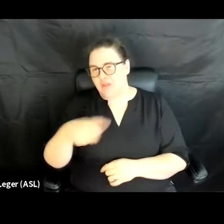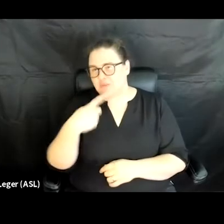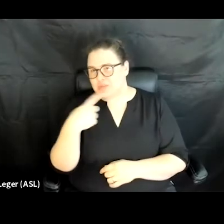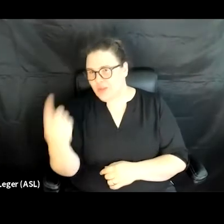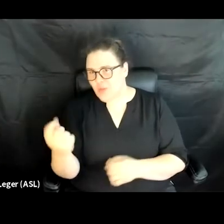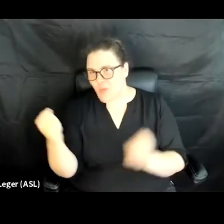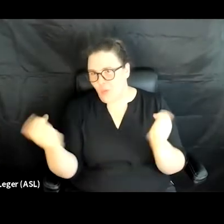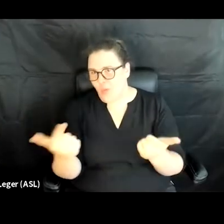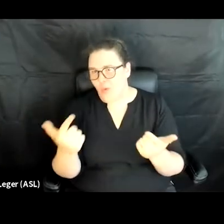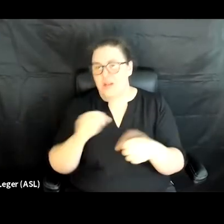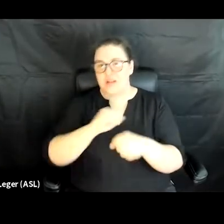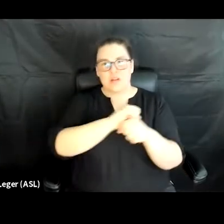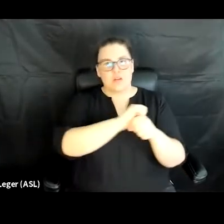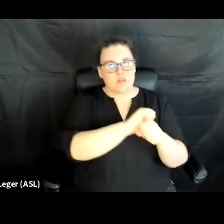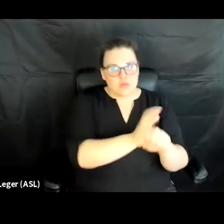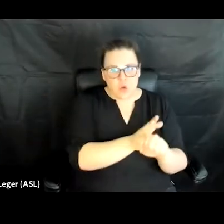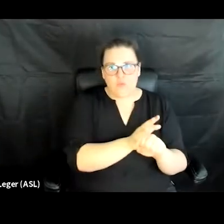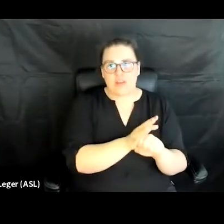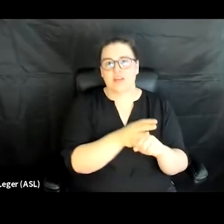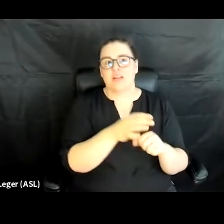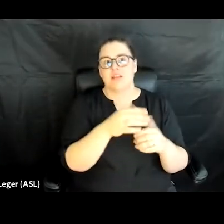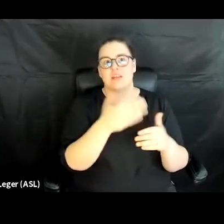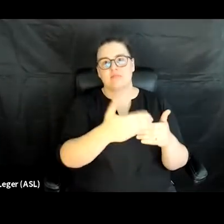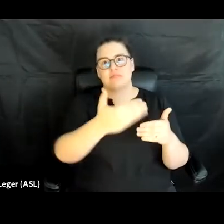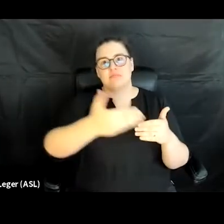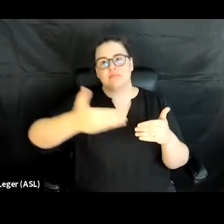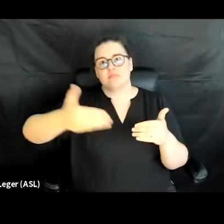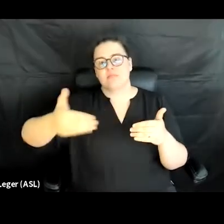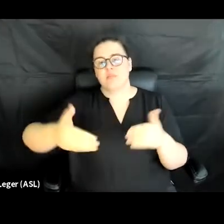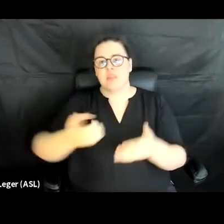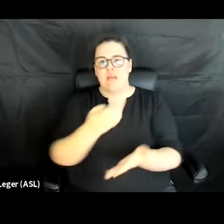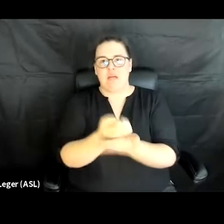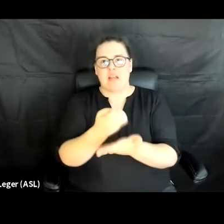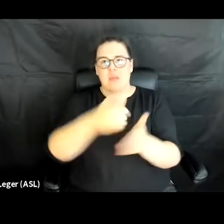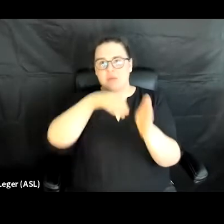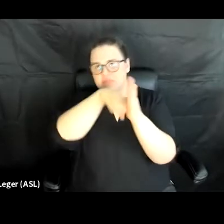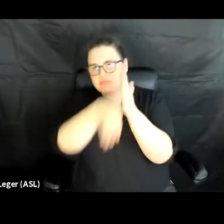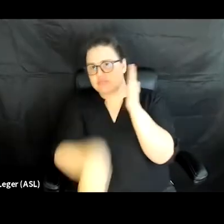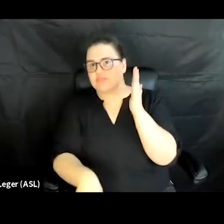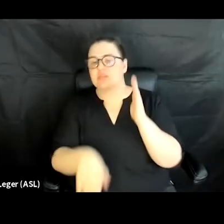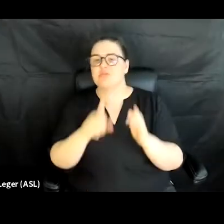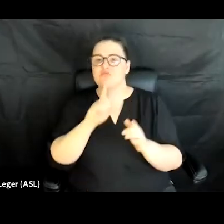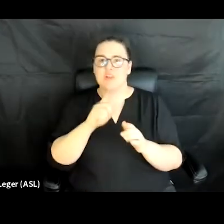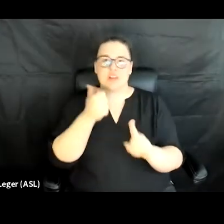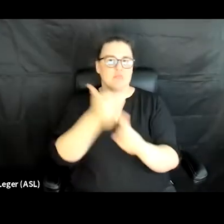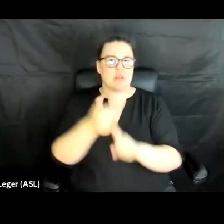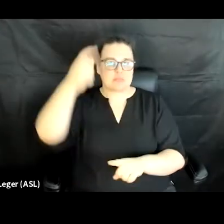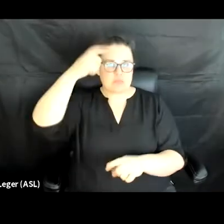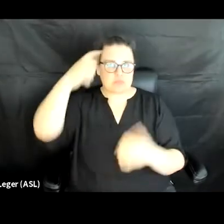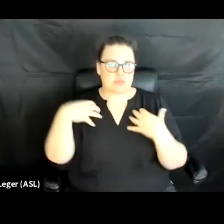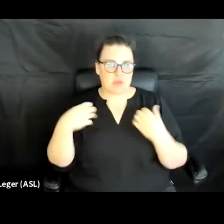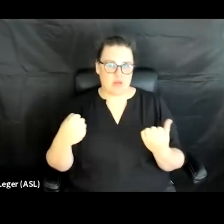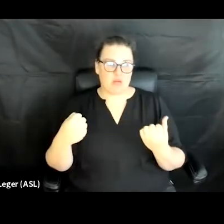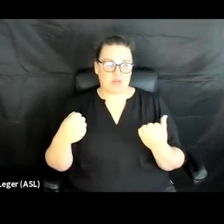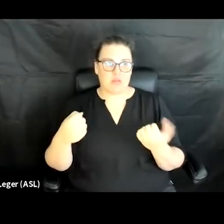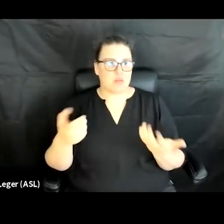the COVID-19 pandemic and corresponding economic recession has had significant impacts on people's mental health. This is a